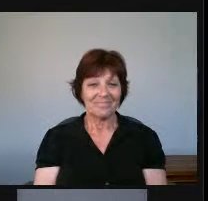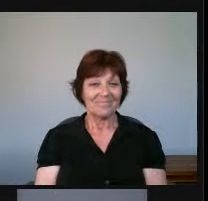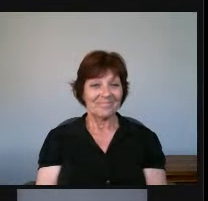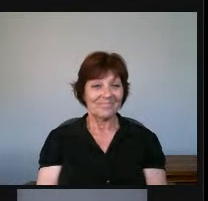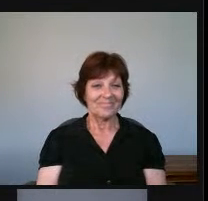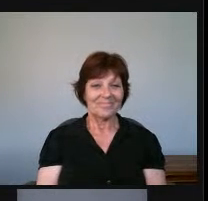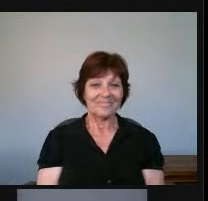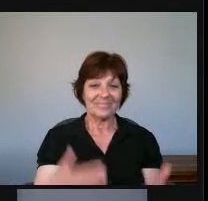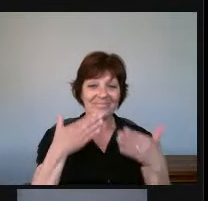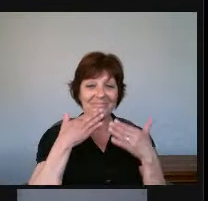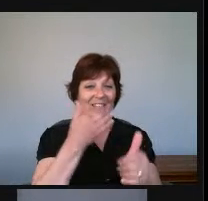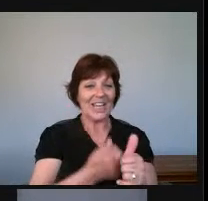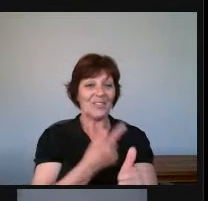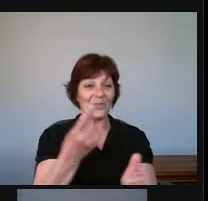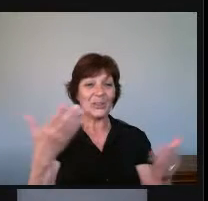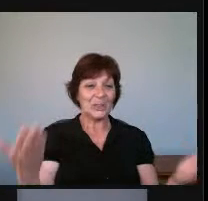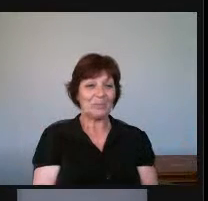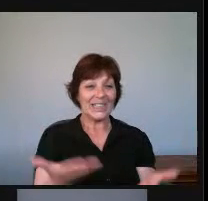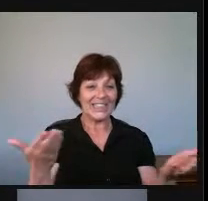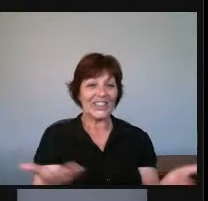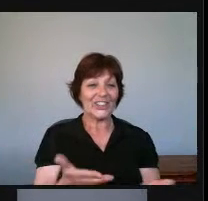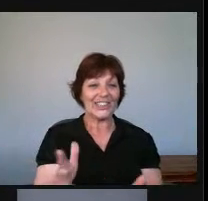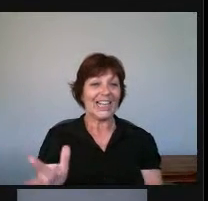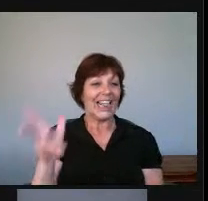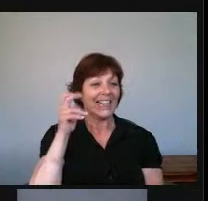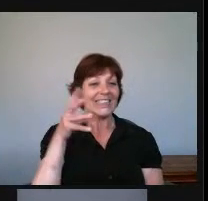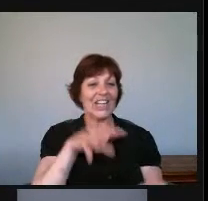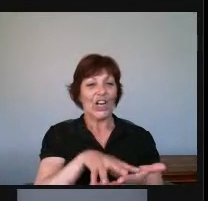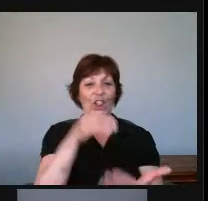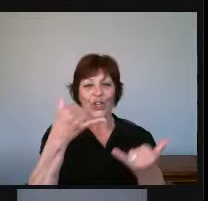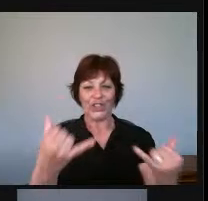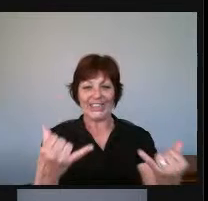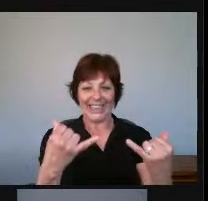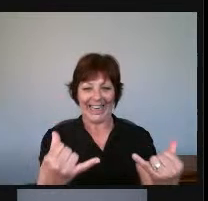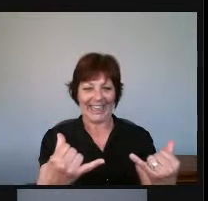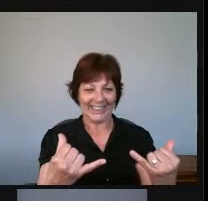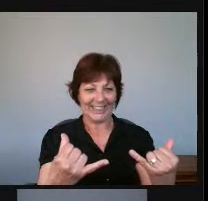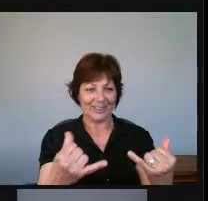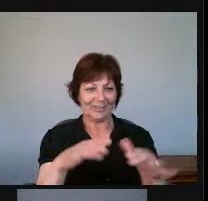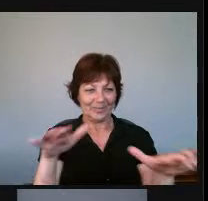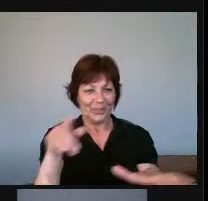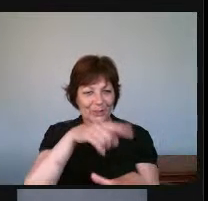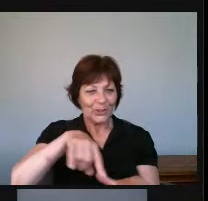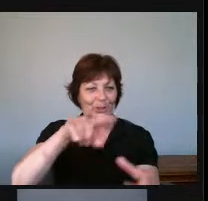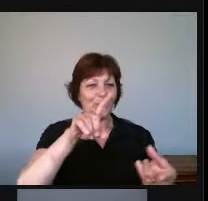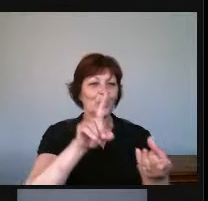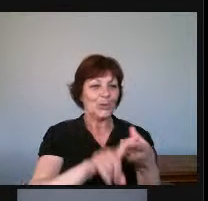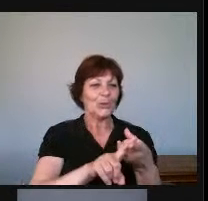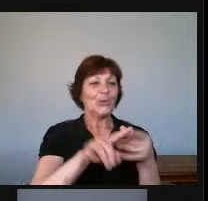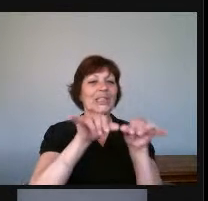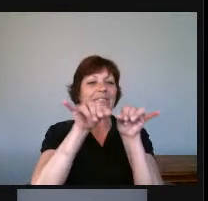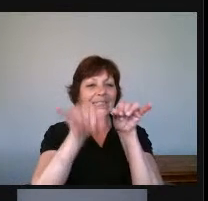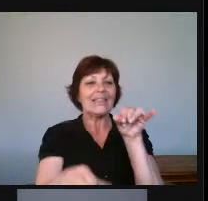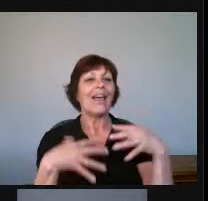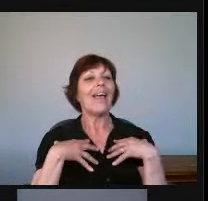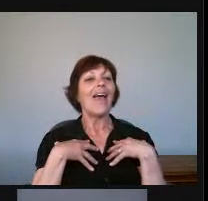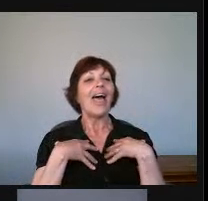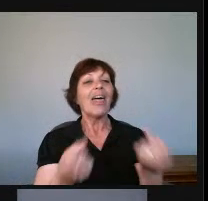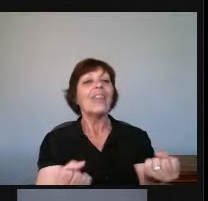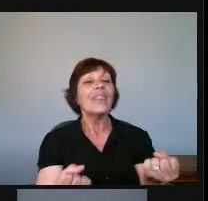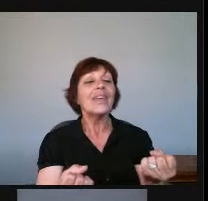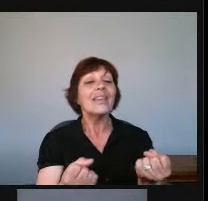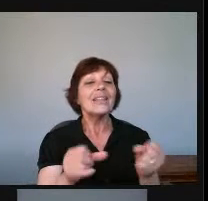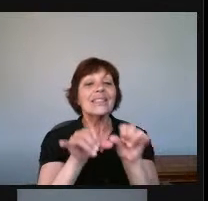been here to listen and learn, hopefully today, and encourage you to stay healthy,